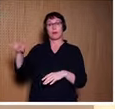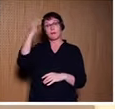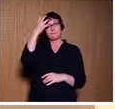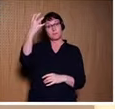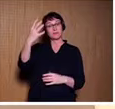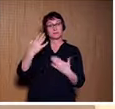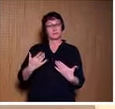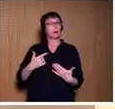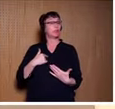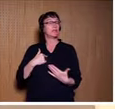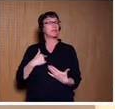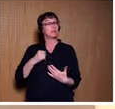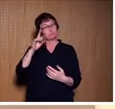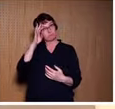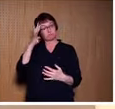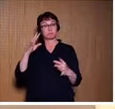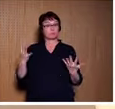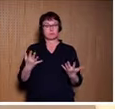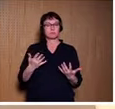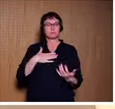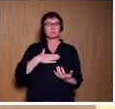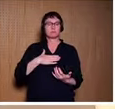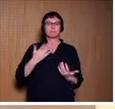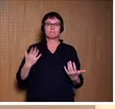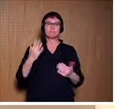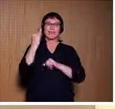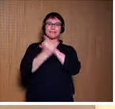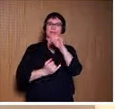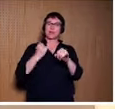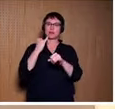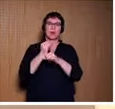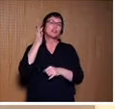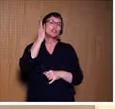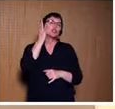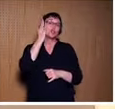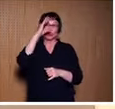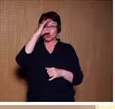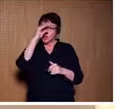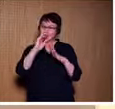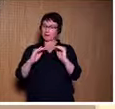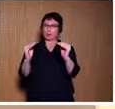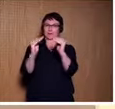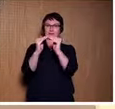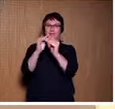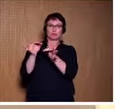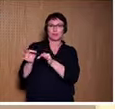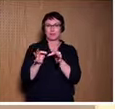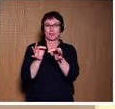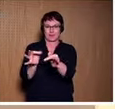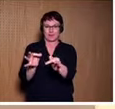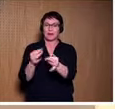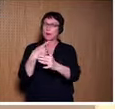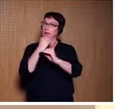of developing a new international gender equality strategy, and we're thinking about how we gear up to address these